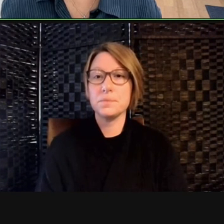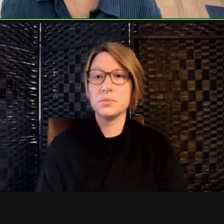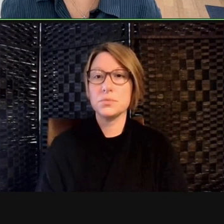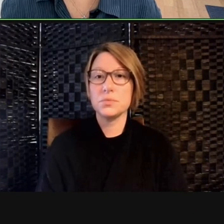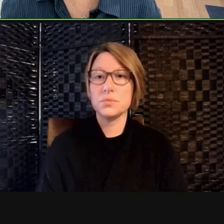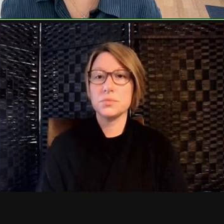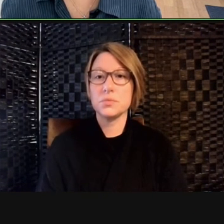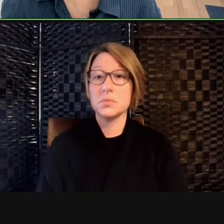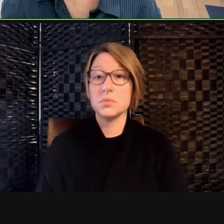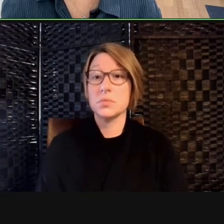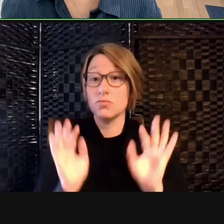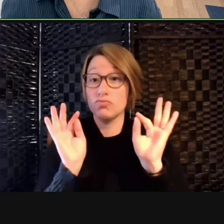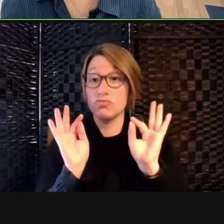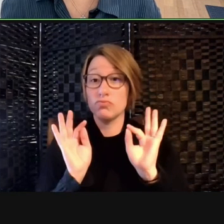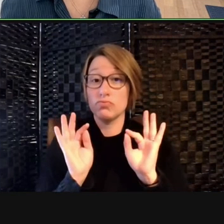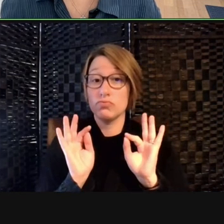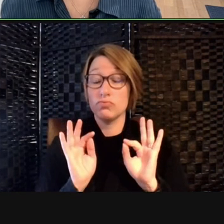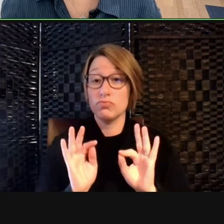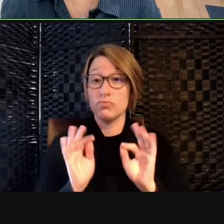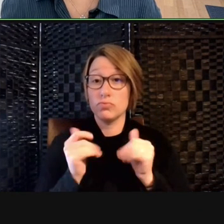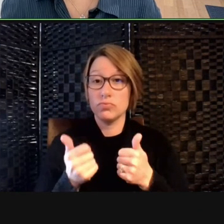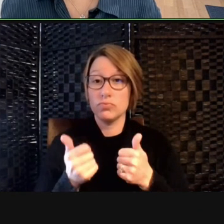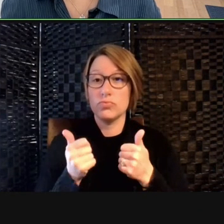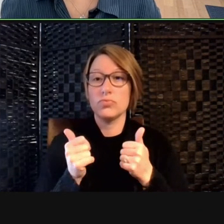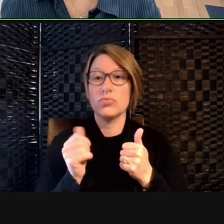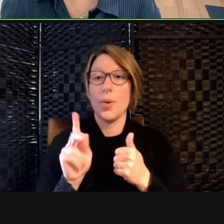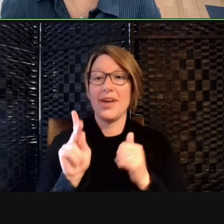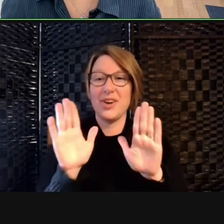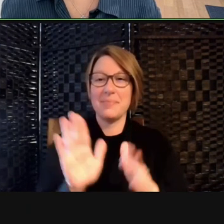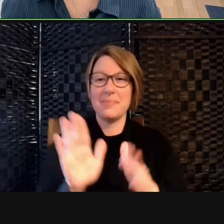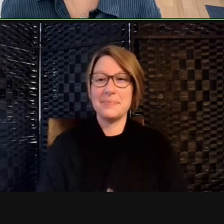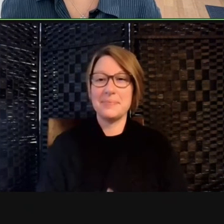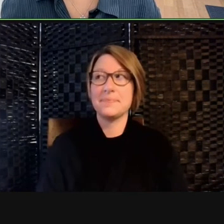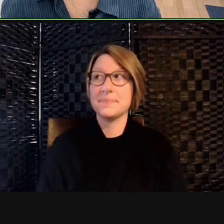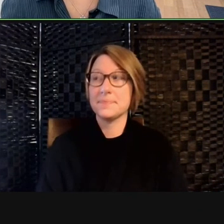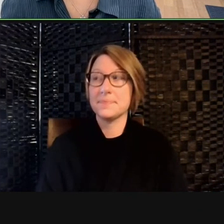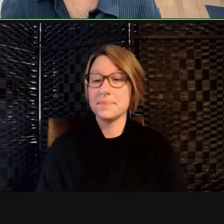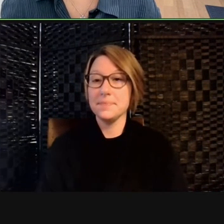Okay, we're all good. Okay. All right, we're all good. Okay, great.